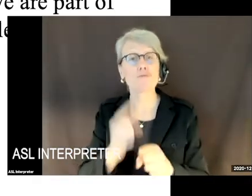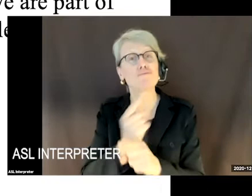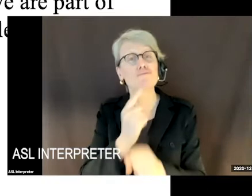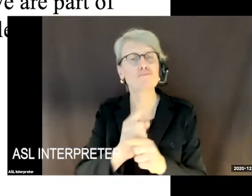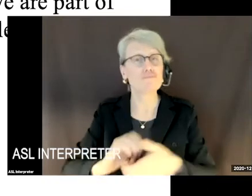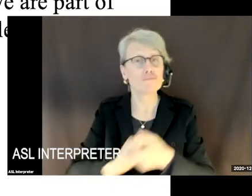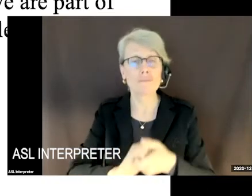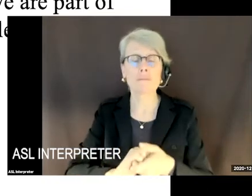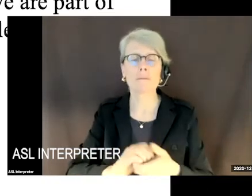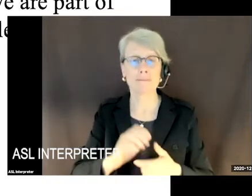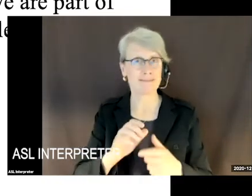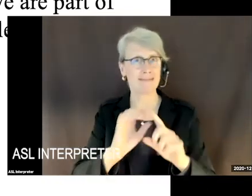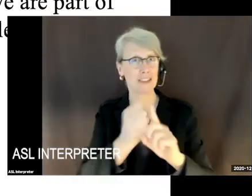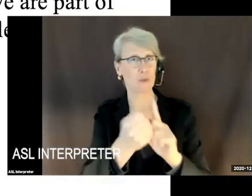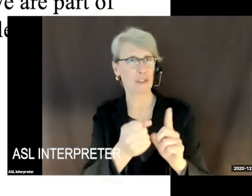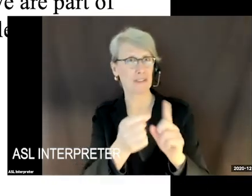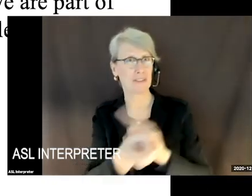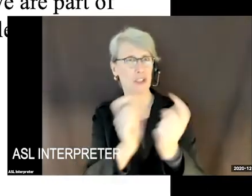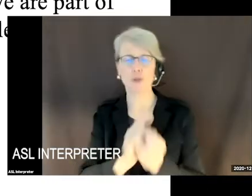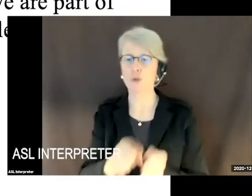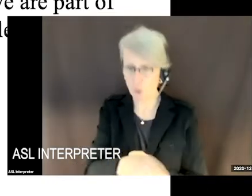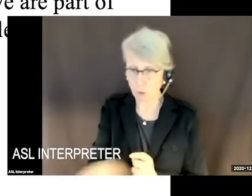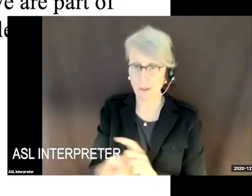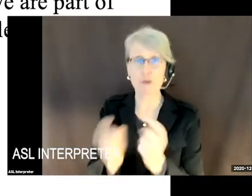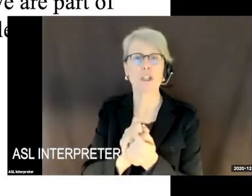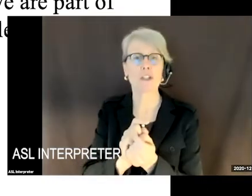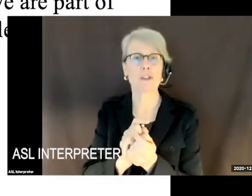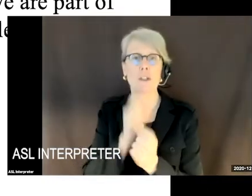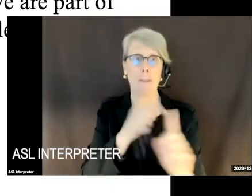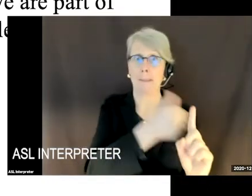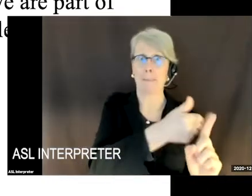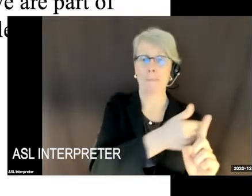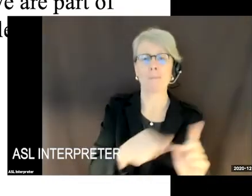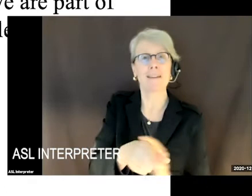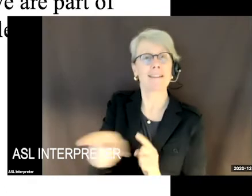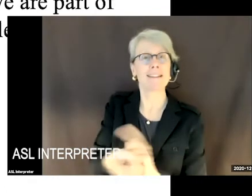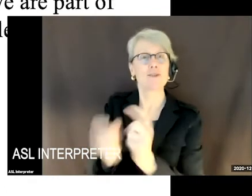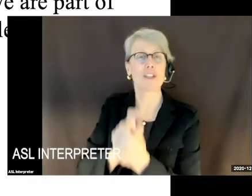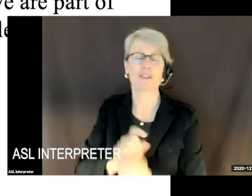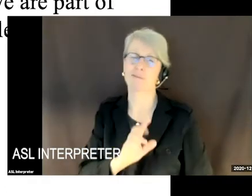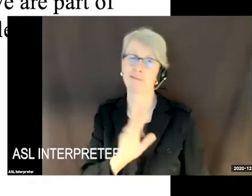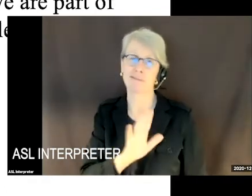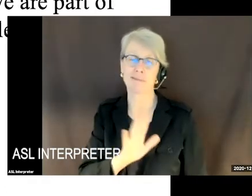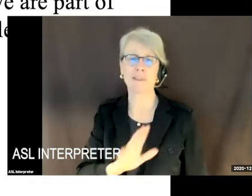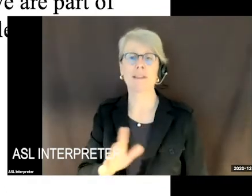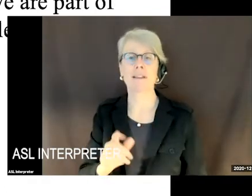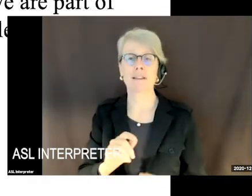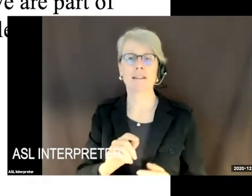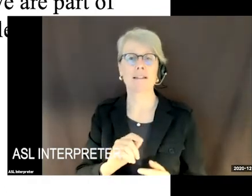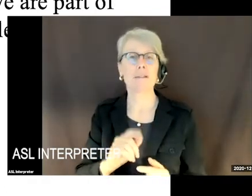the situation to change, people need to change what they're doing, what they really mean is other people need to change what they're doing. And